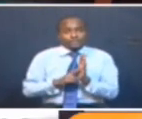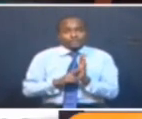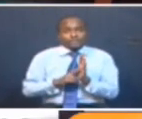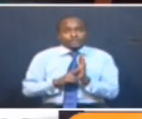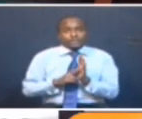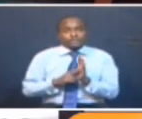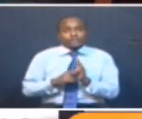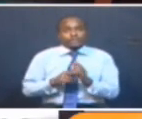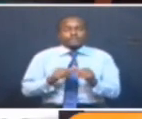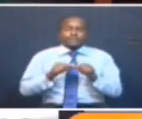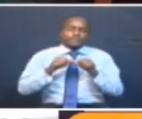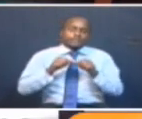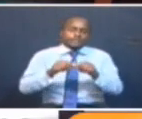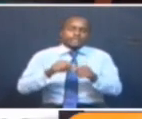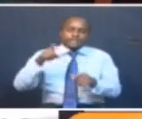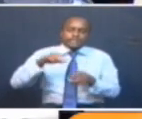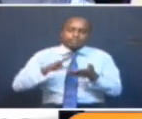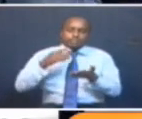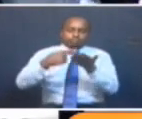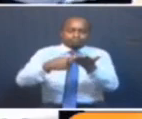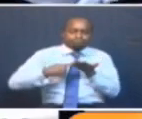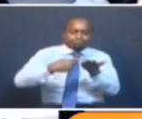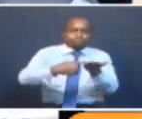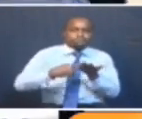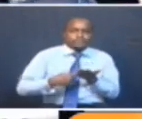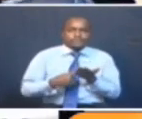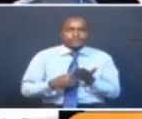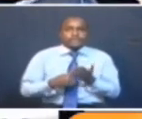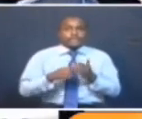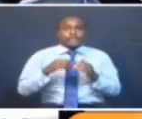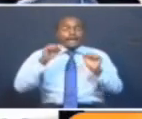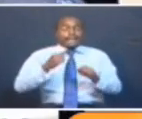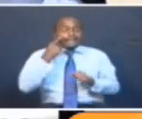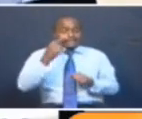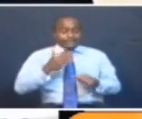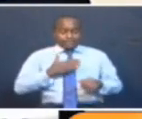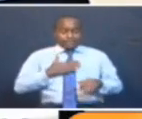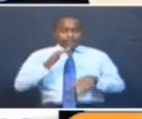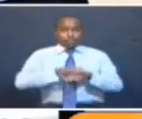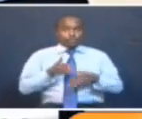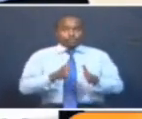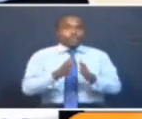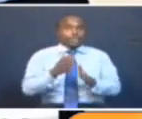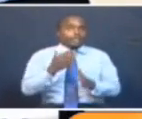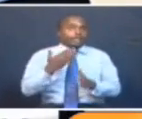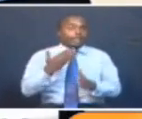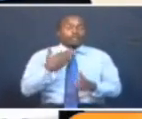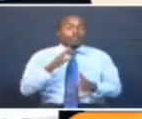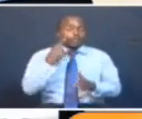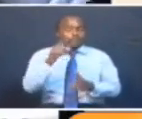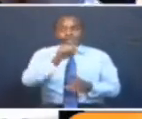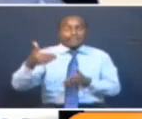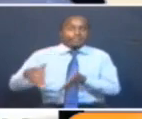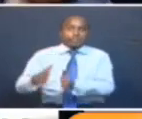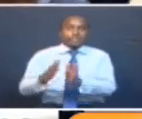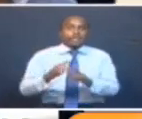more dialogue, understanding, and I might see only my good way. I might not want to see the other good way. Yeah.